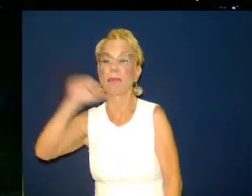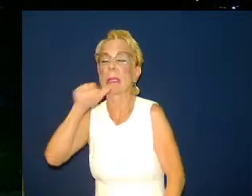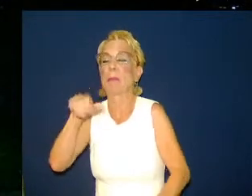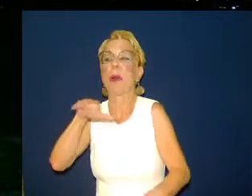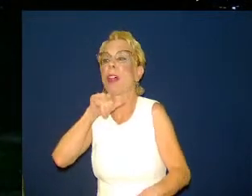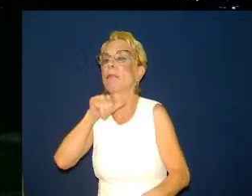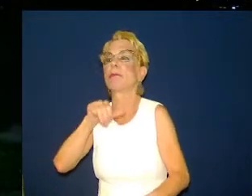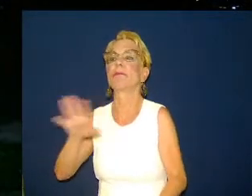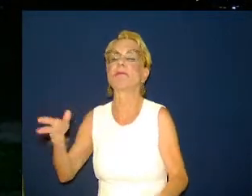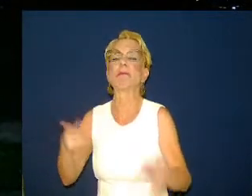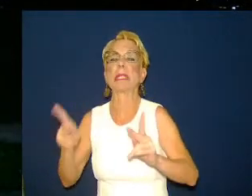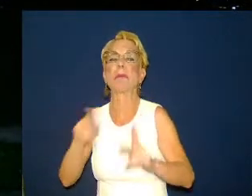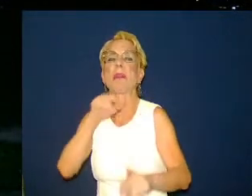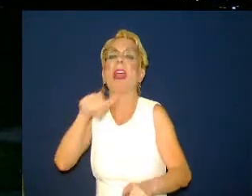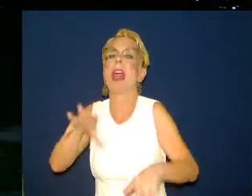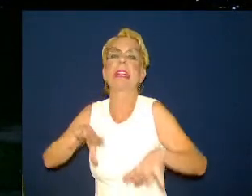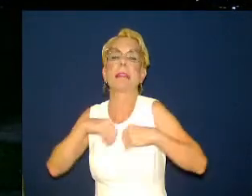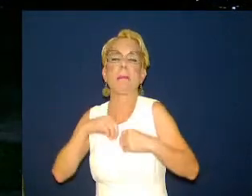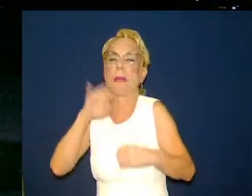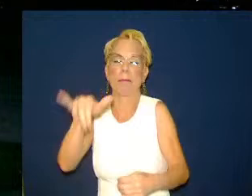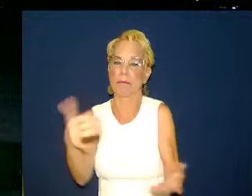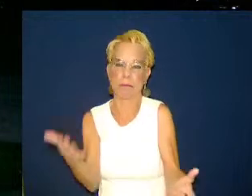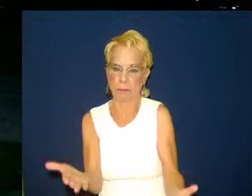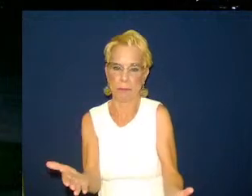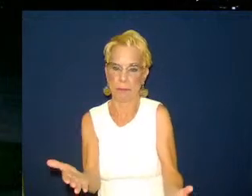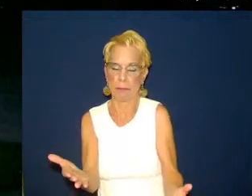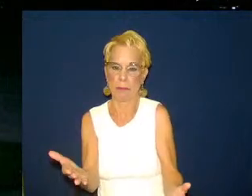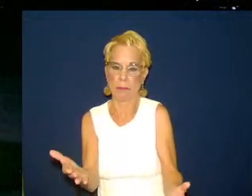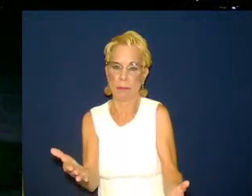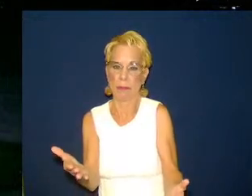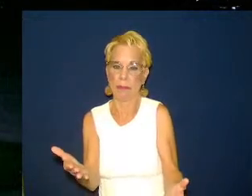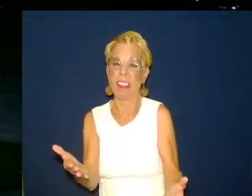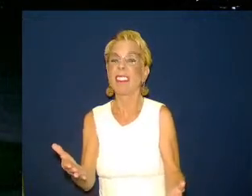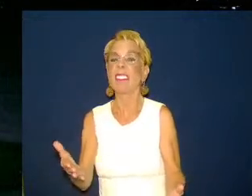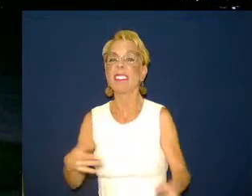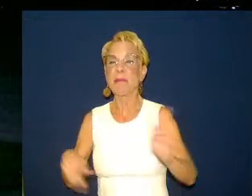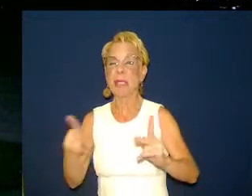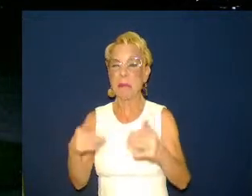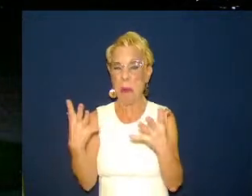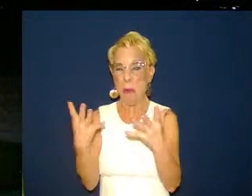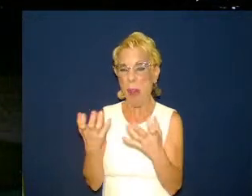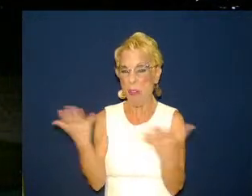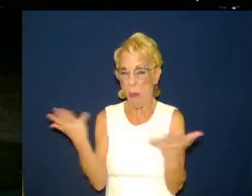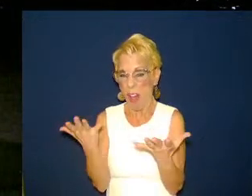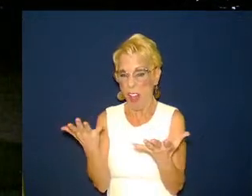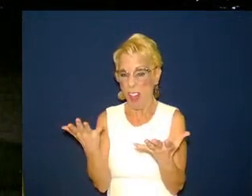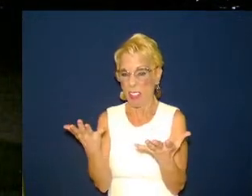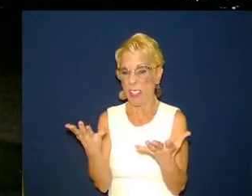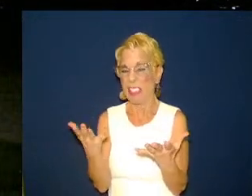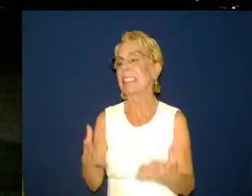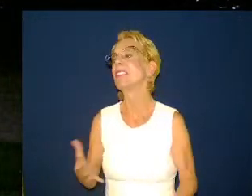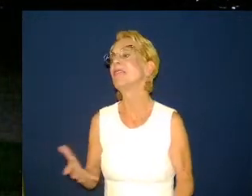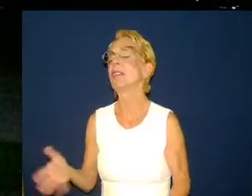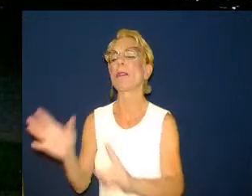suit their own desires, they will gather around them a great number of teachers who will say what their